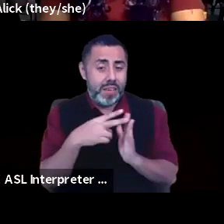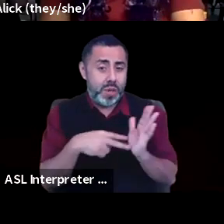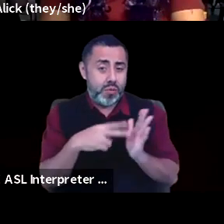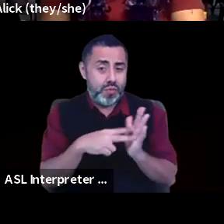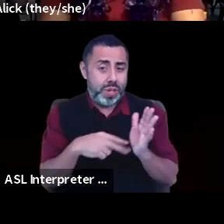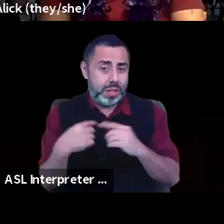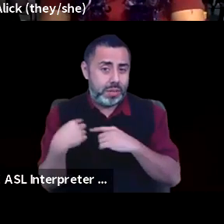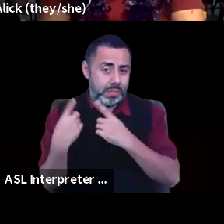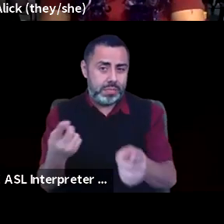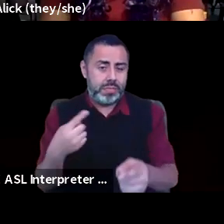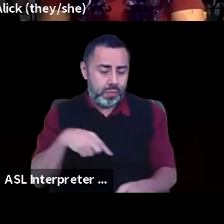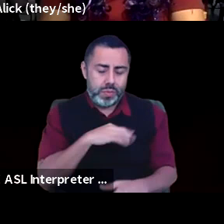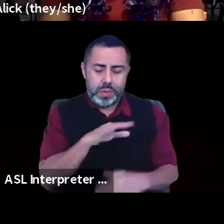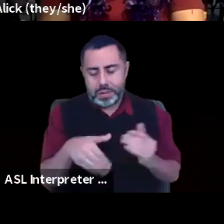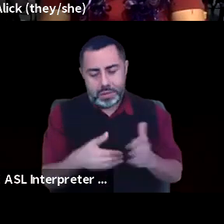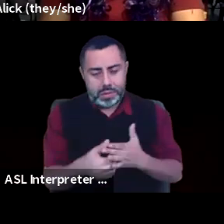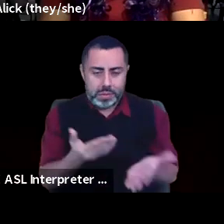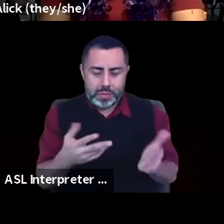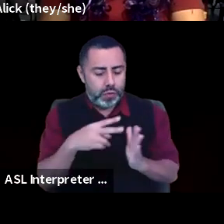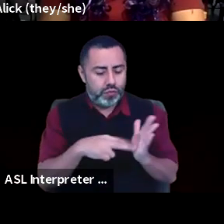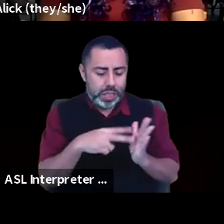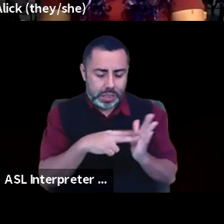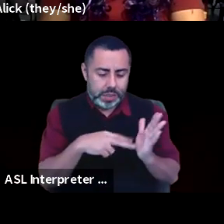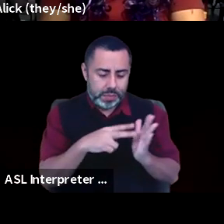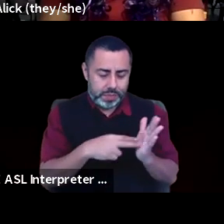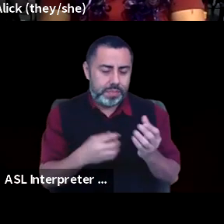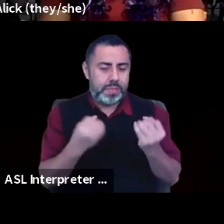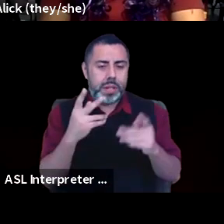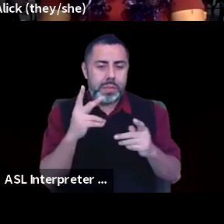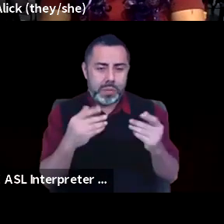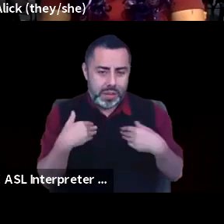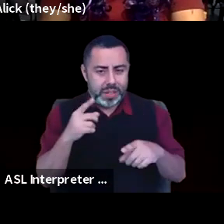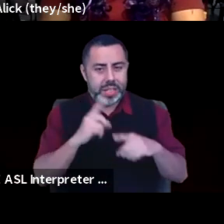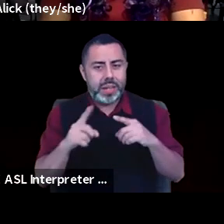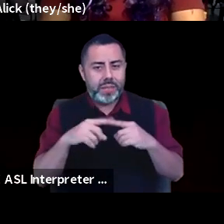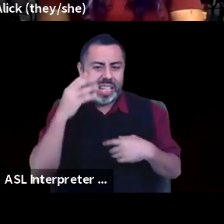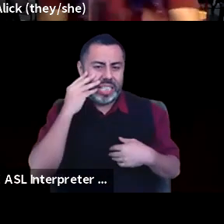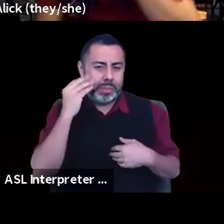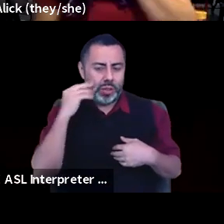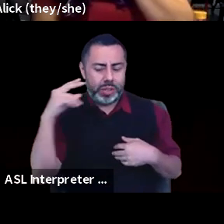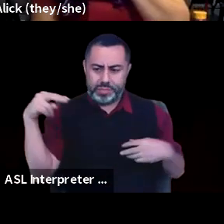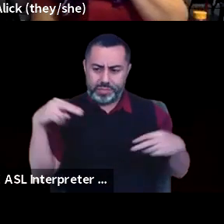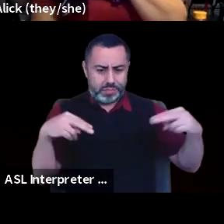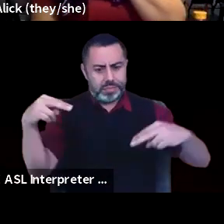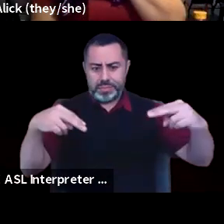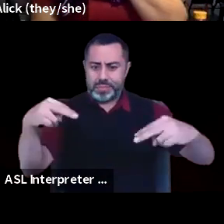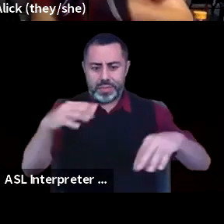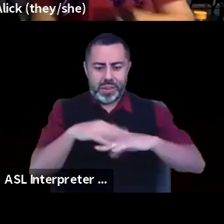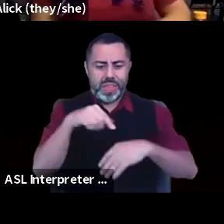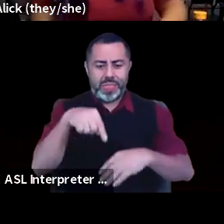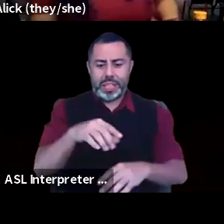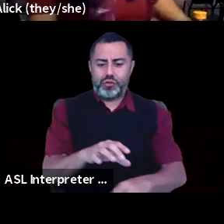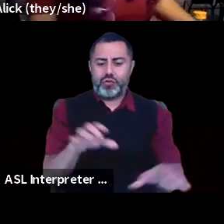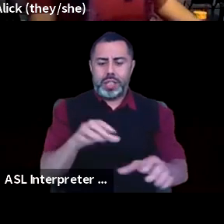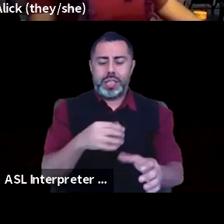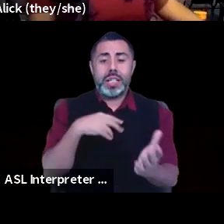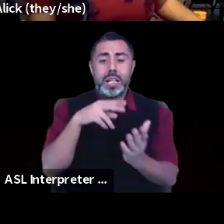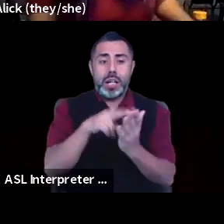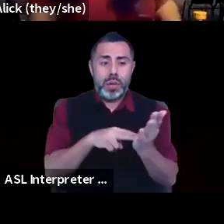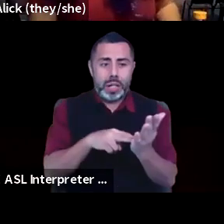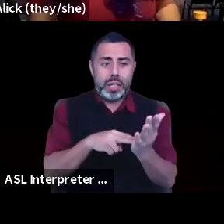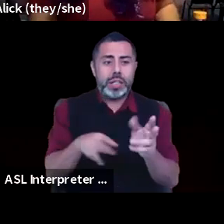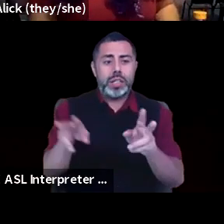have, a lot of folks' different experiences of this moment, of this crisis. I read a quote on body worker